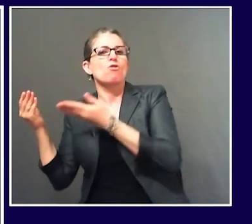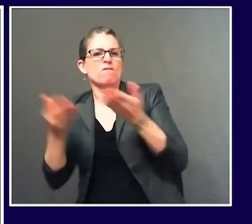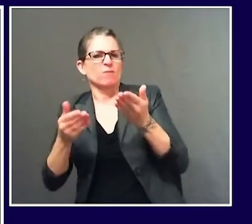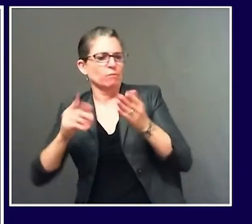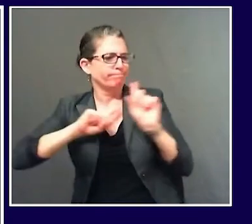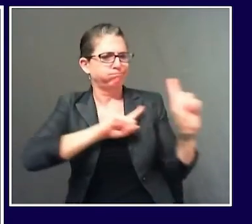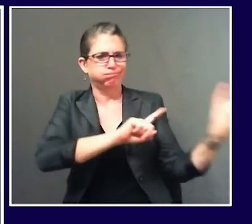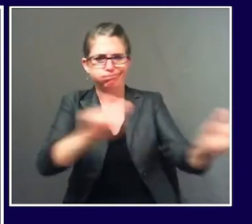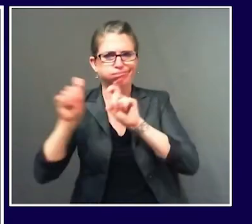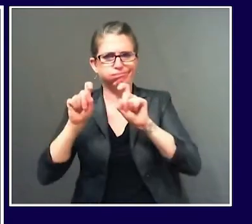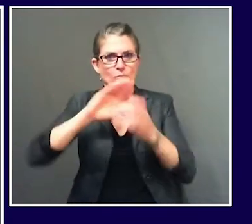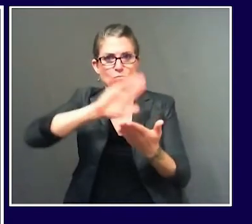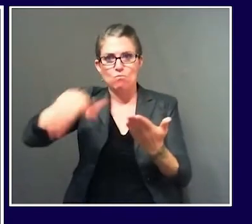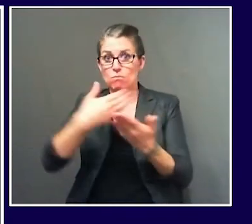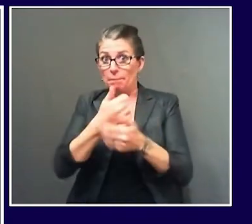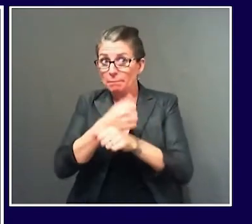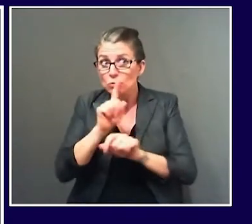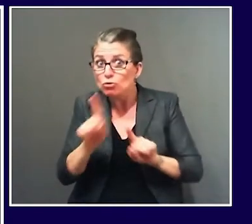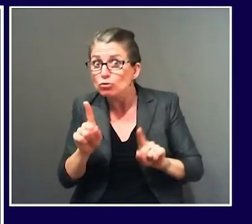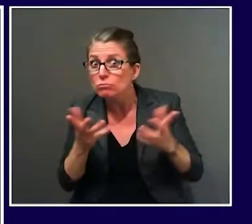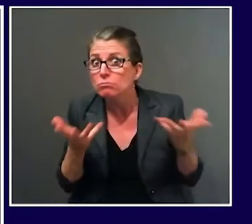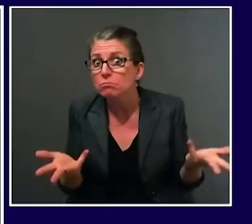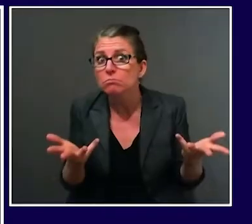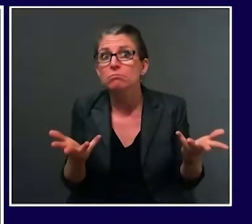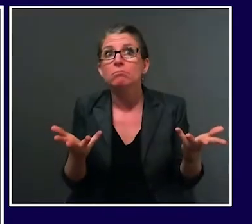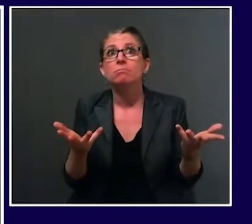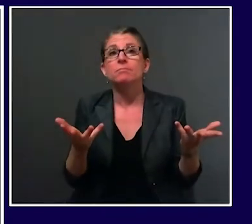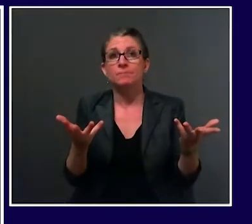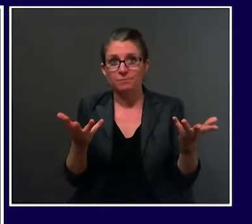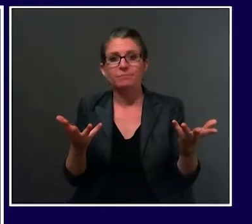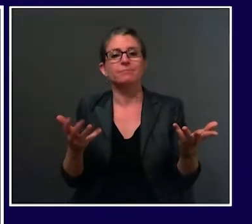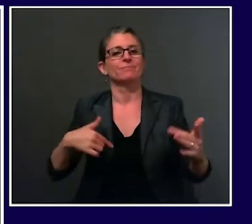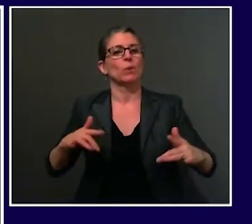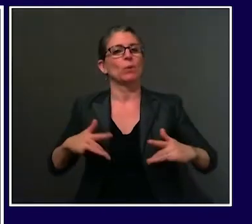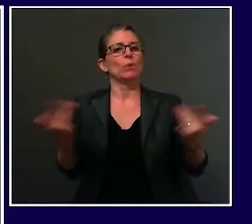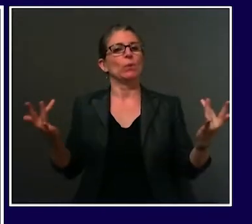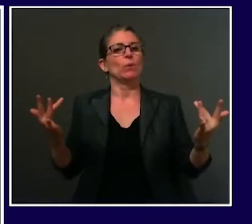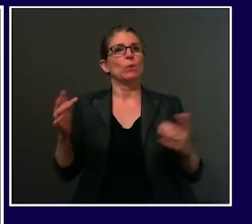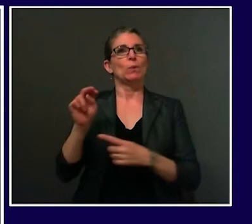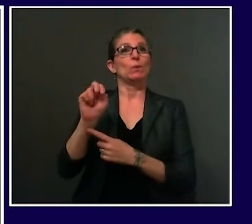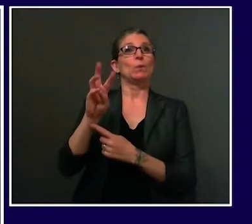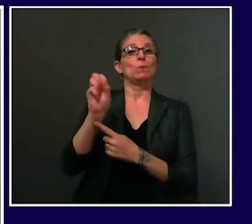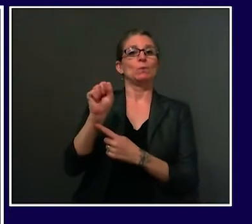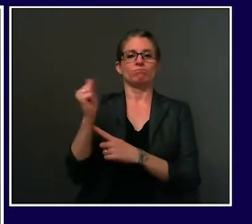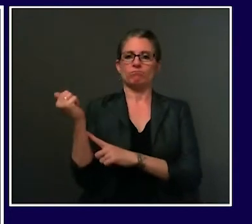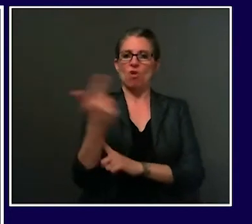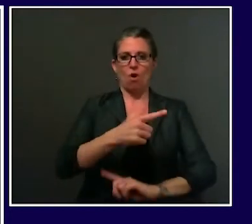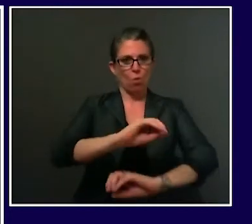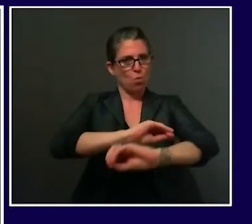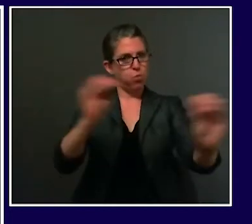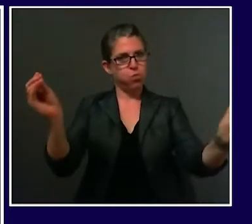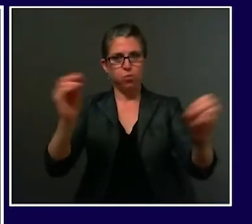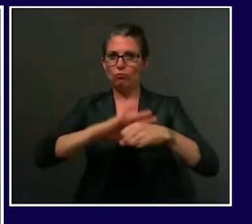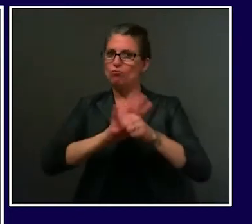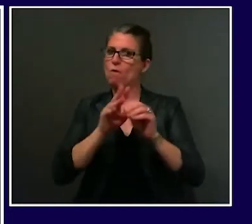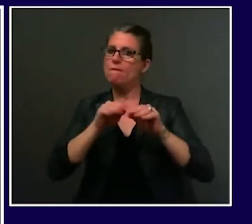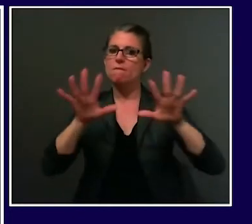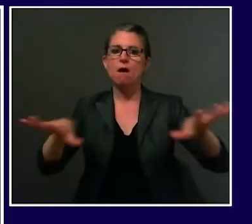COVID-19. I'm pleased to report that each and every one of those tests has come back negative. That's a good